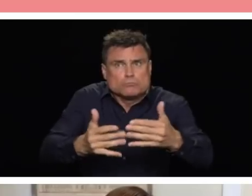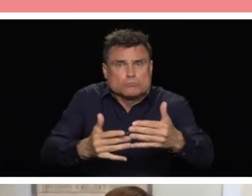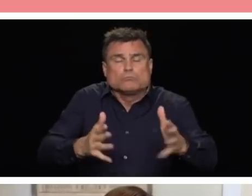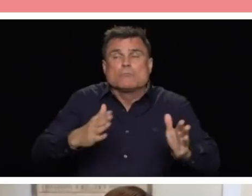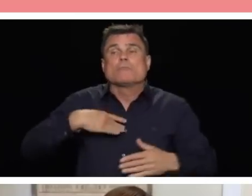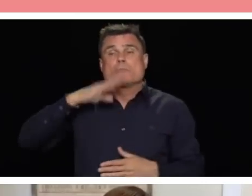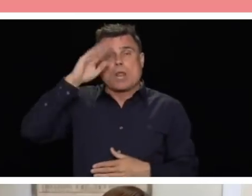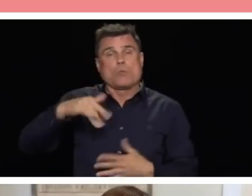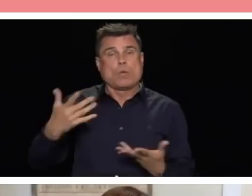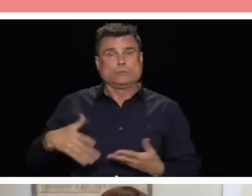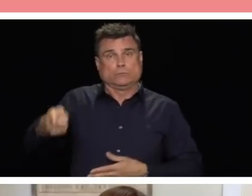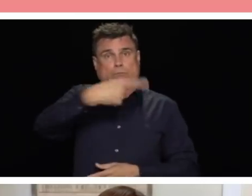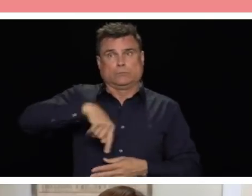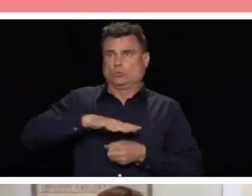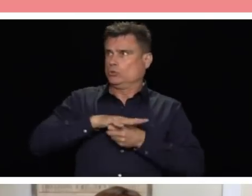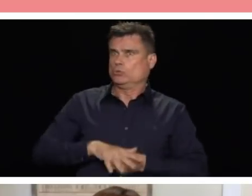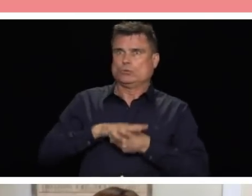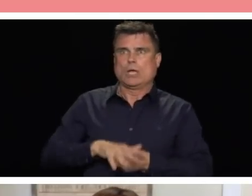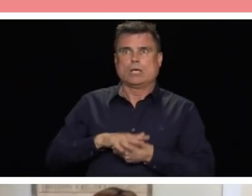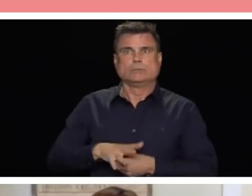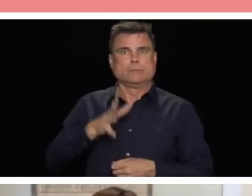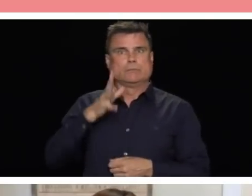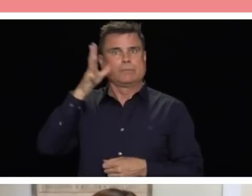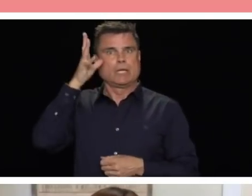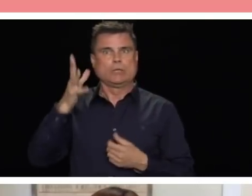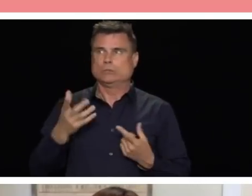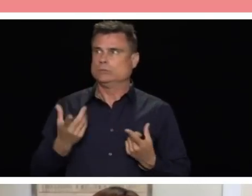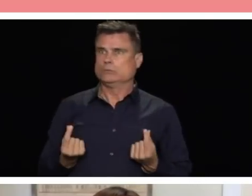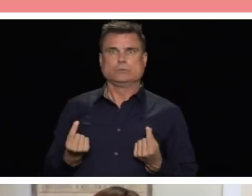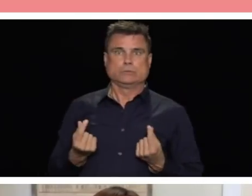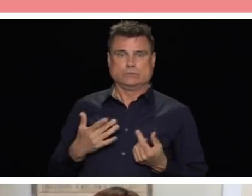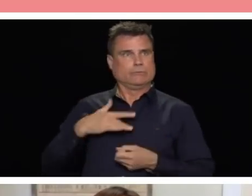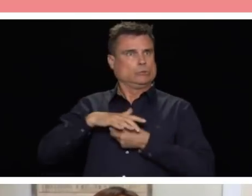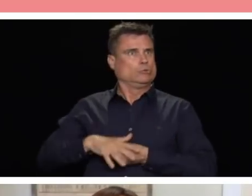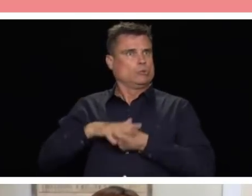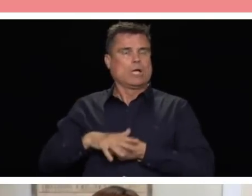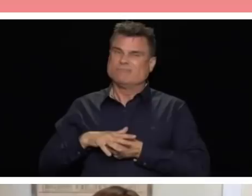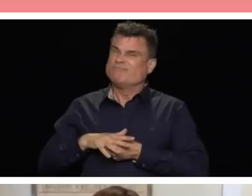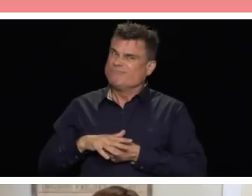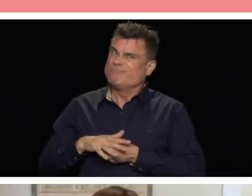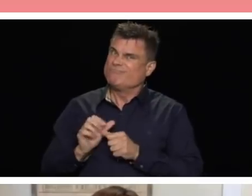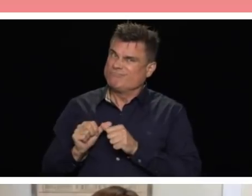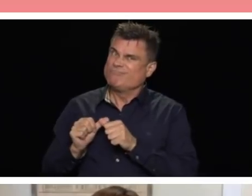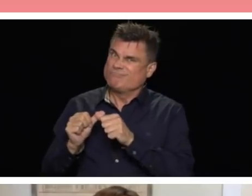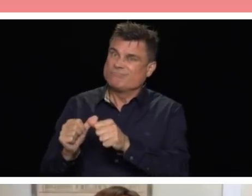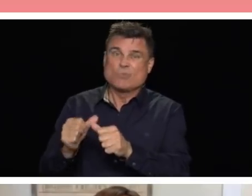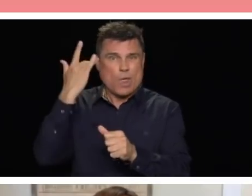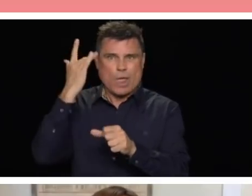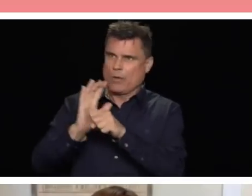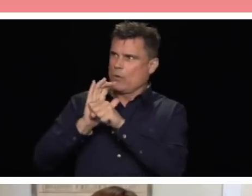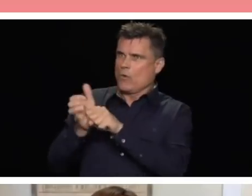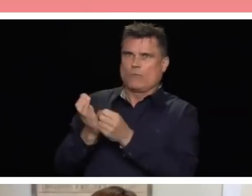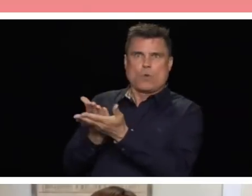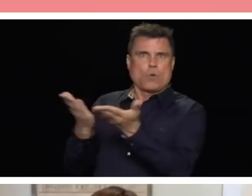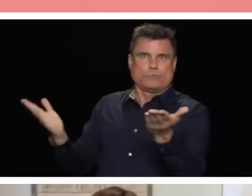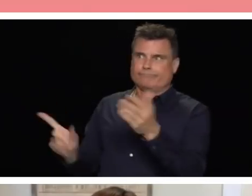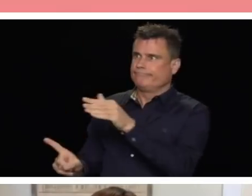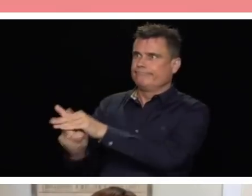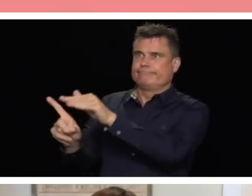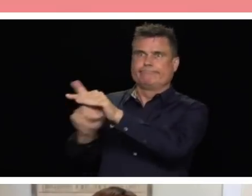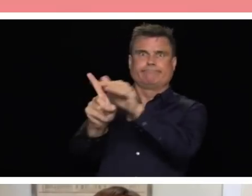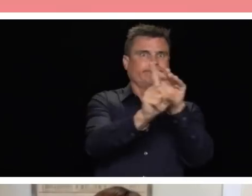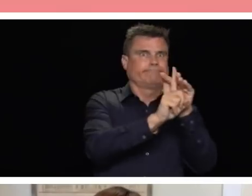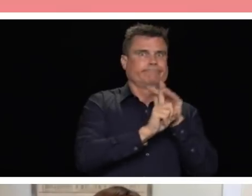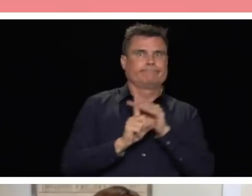slowly recover from the pandemic. But this pandemic really highlighted the importance of early learning and childcare, and how access to early learning and